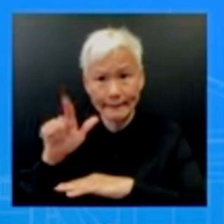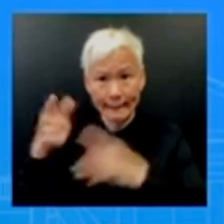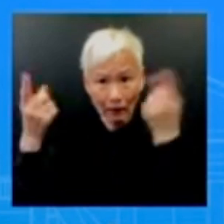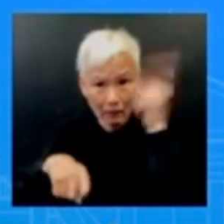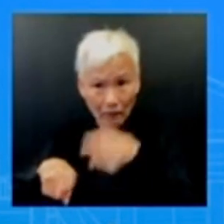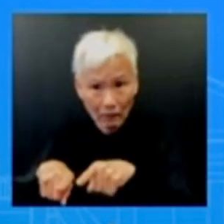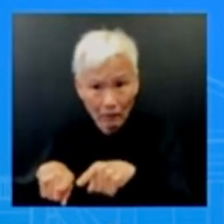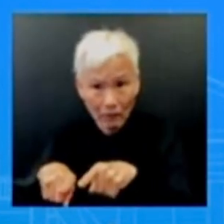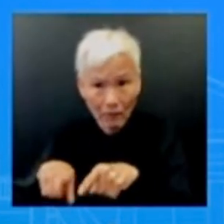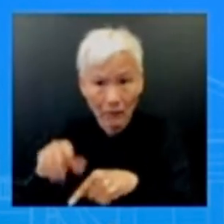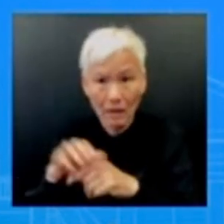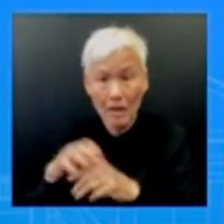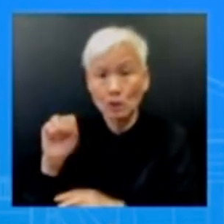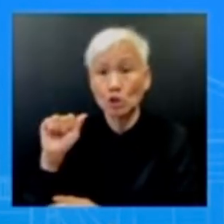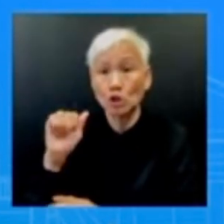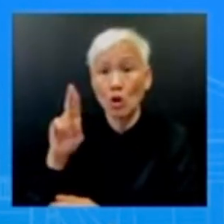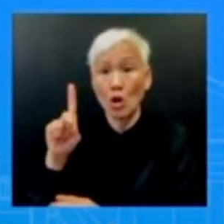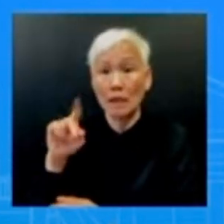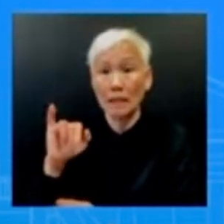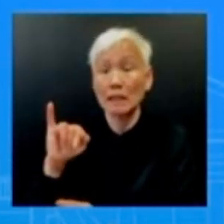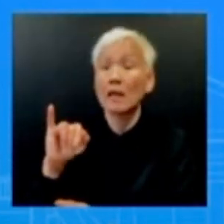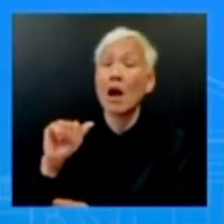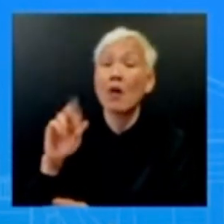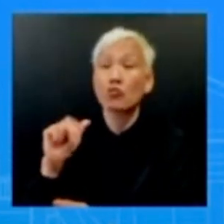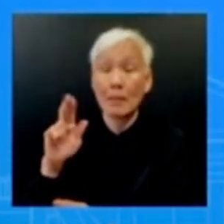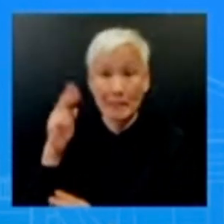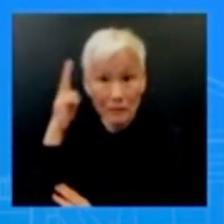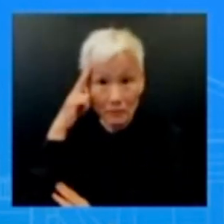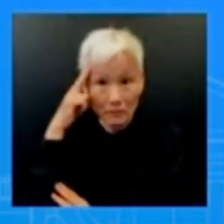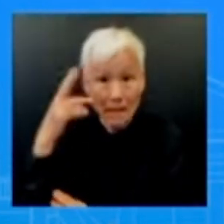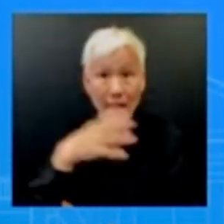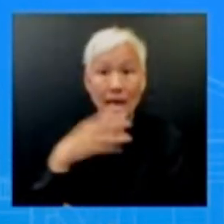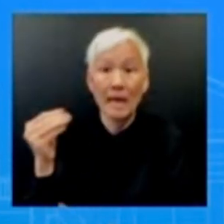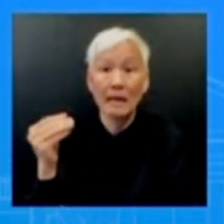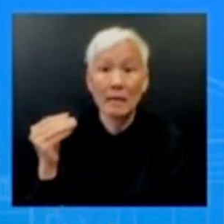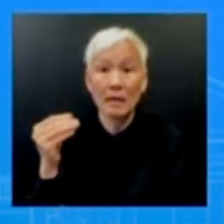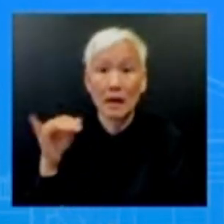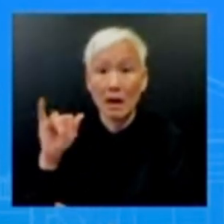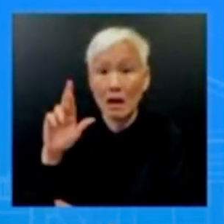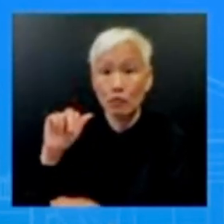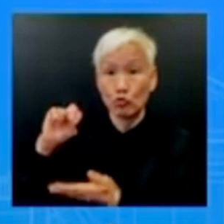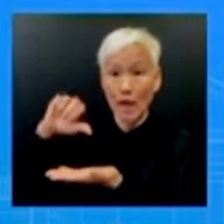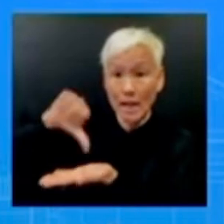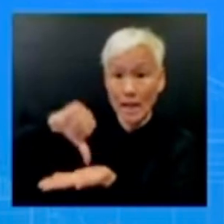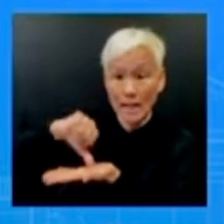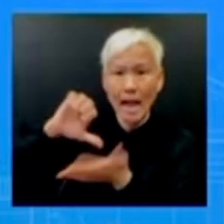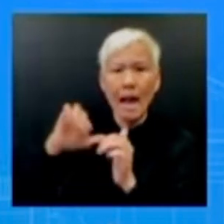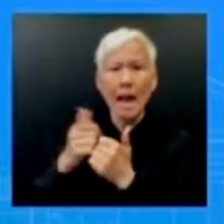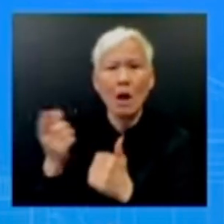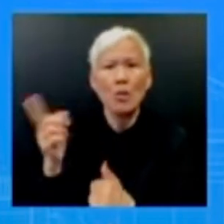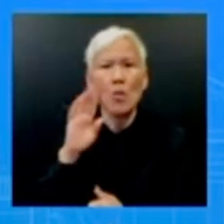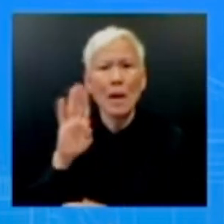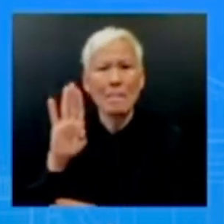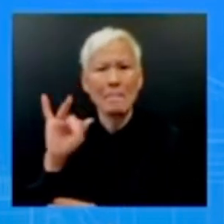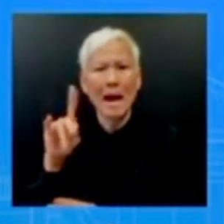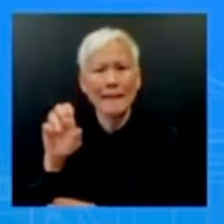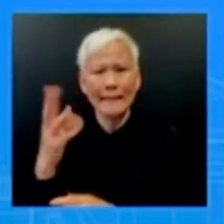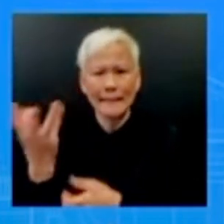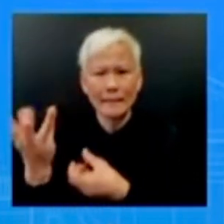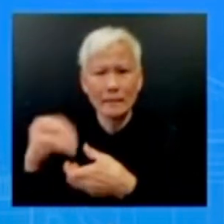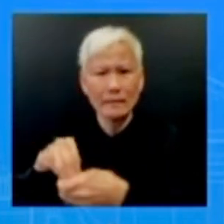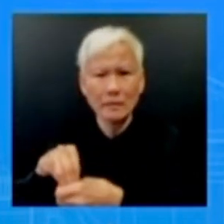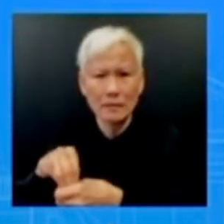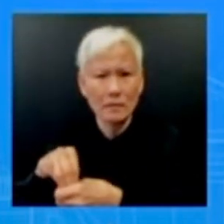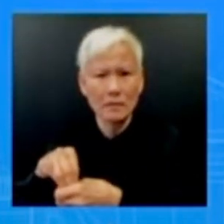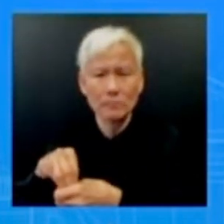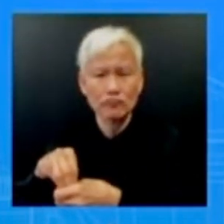Chinese say they want to broker peace in Ukraine. What role would President Biden play in any negotiations with that? He's already talked to that. He's already said